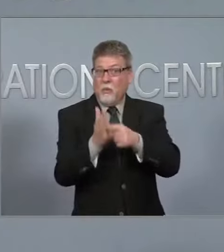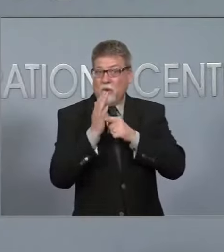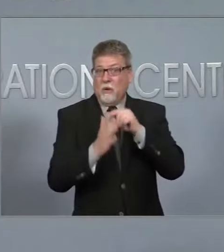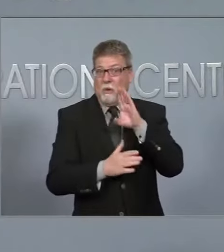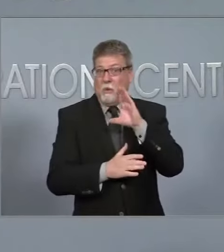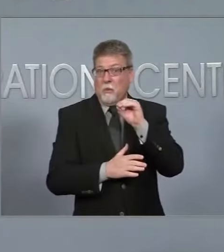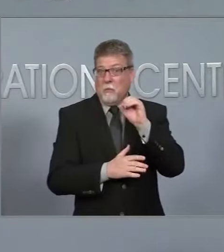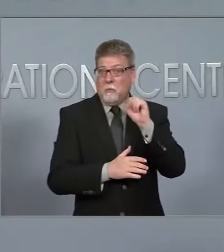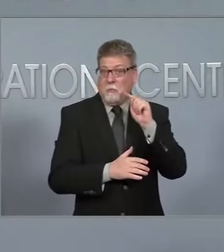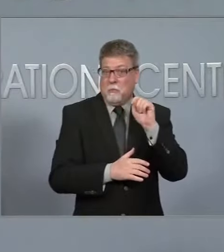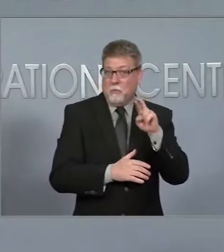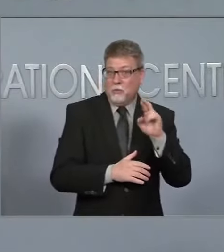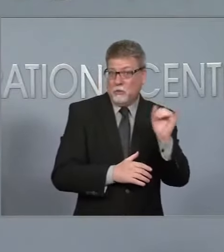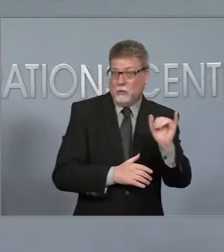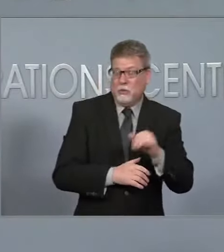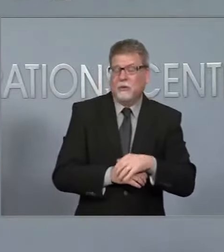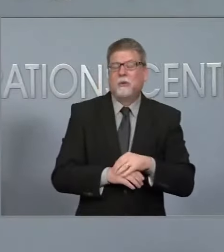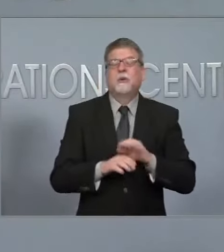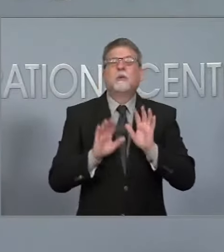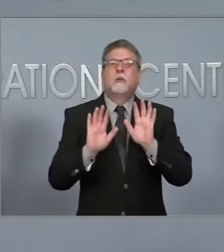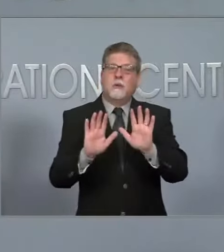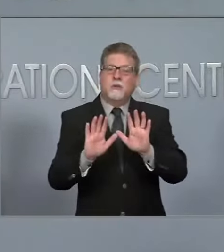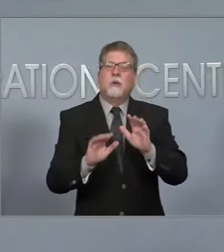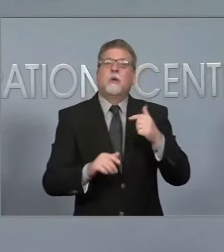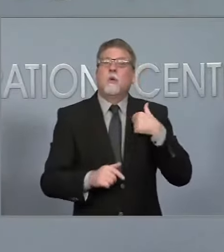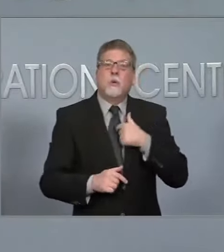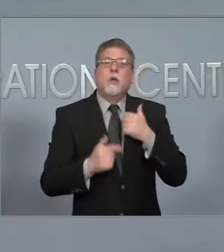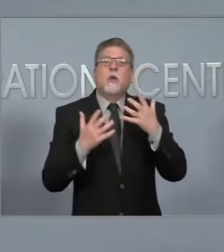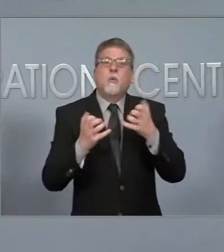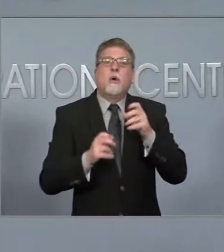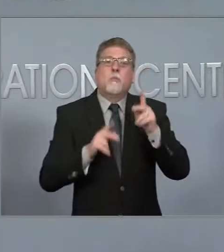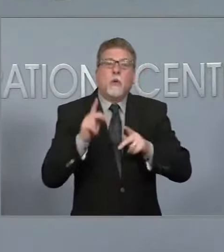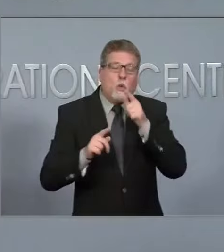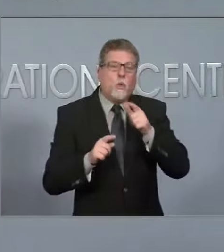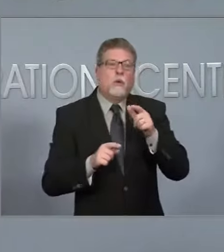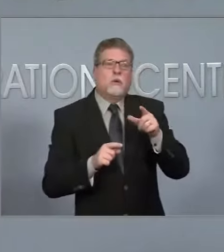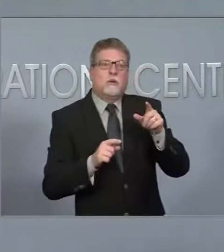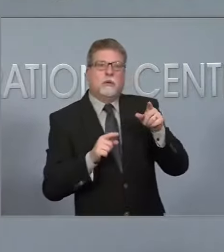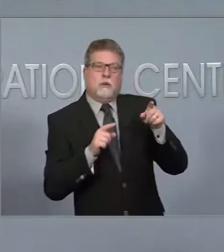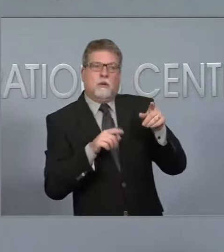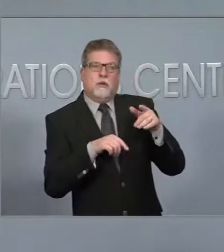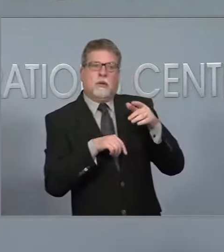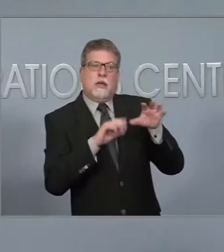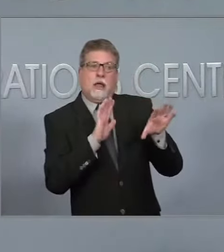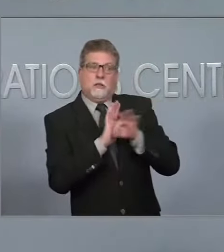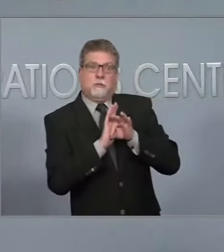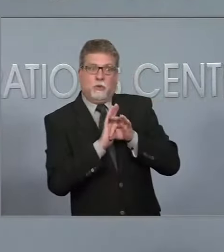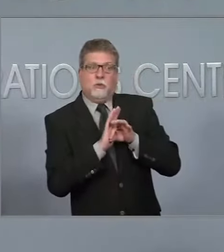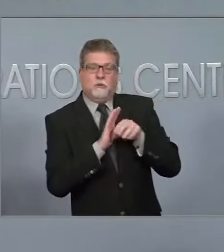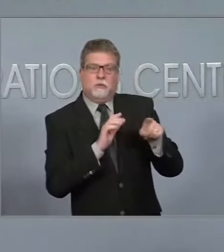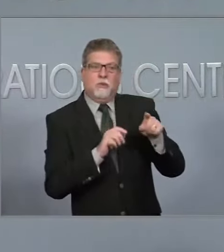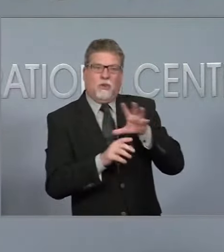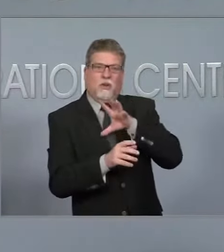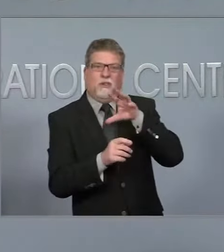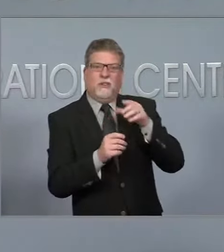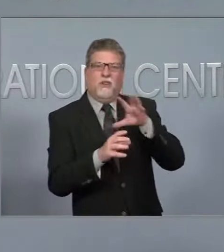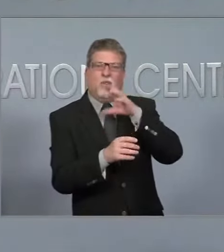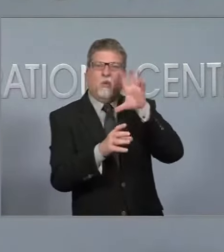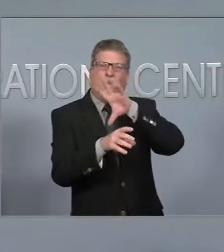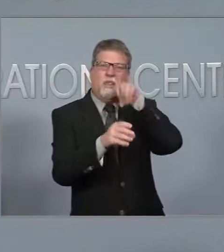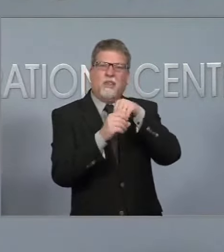we want people who are eligible to get a booster to get a booster. The evidence is